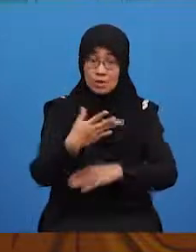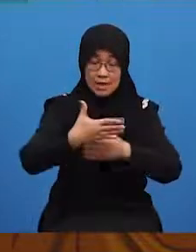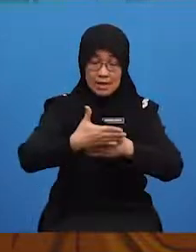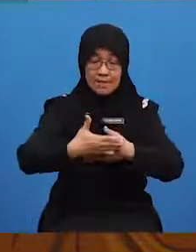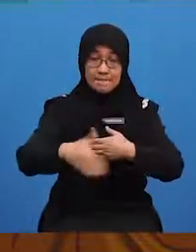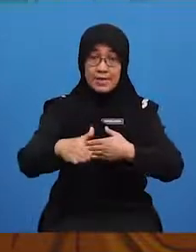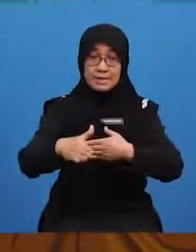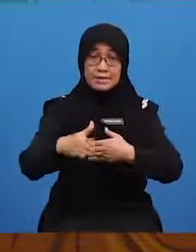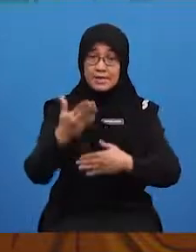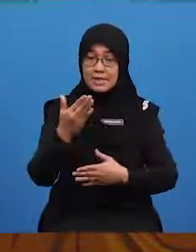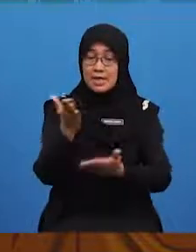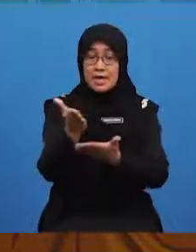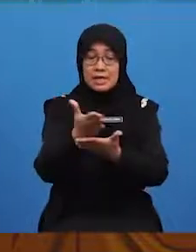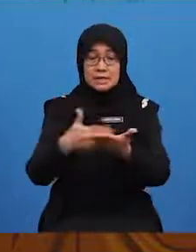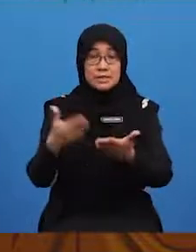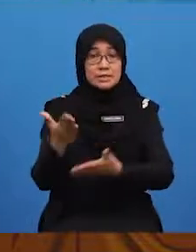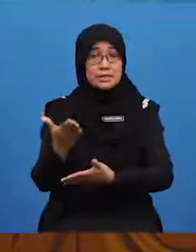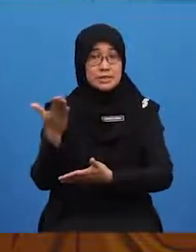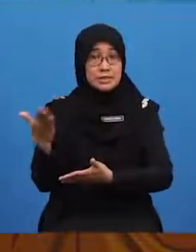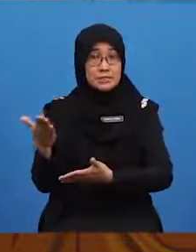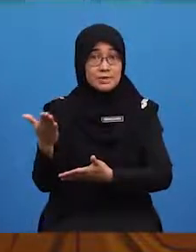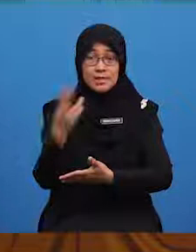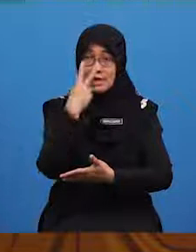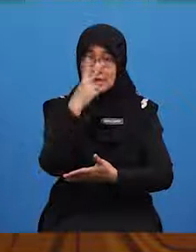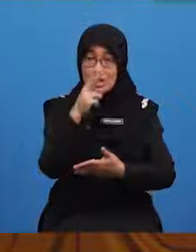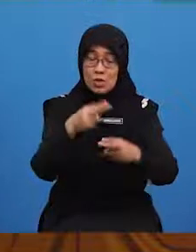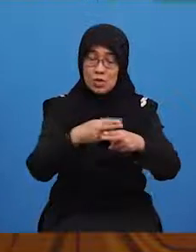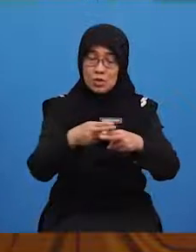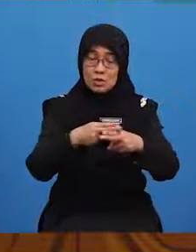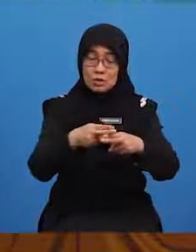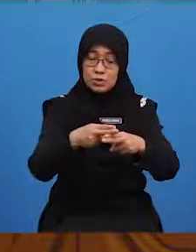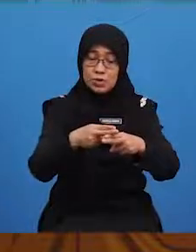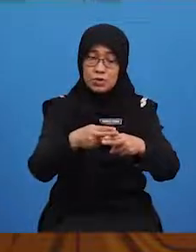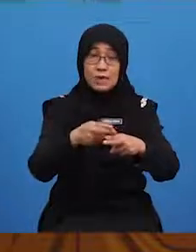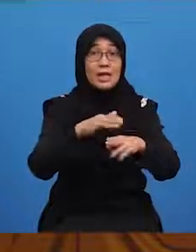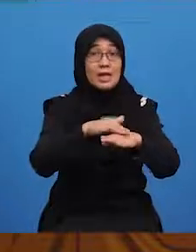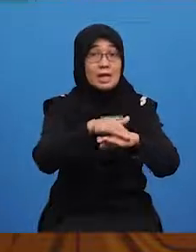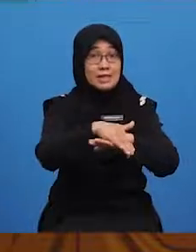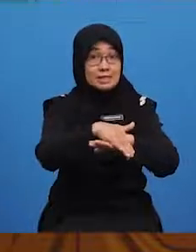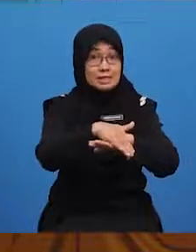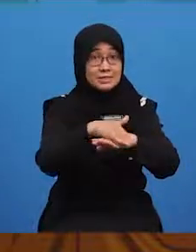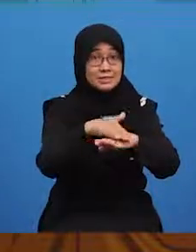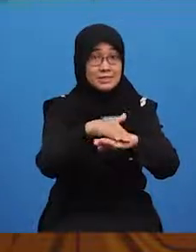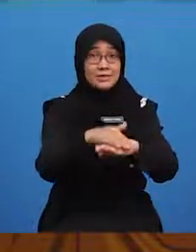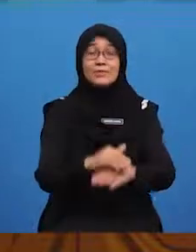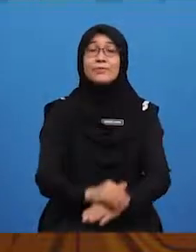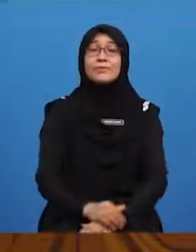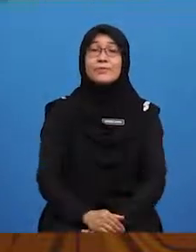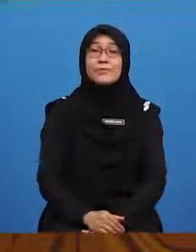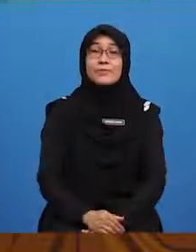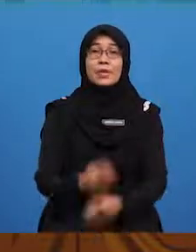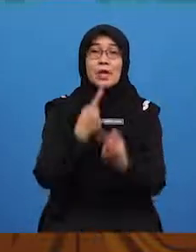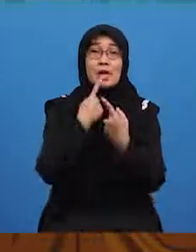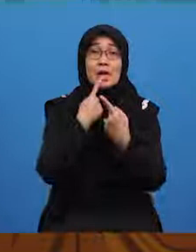A quarter past something. And this depends on the shorthand.